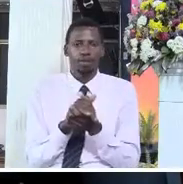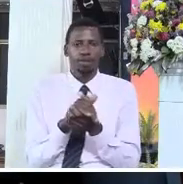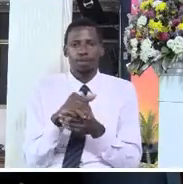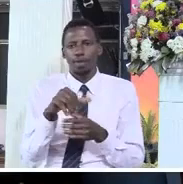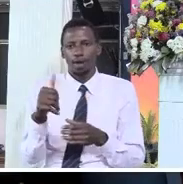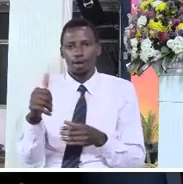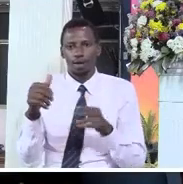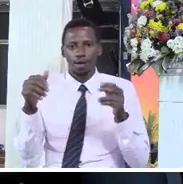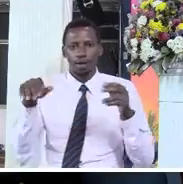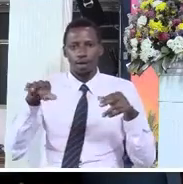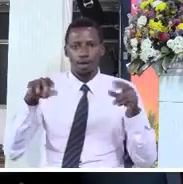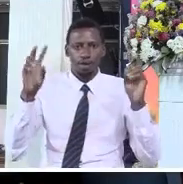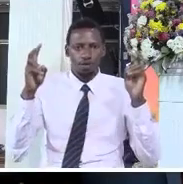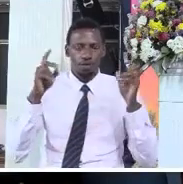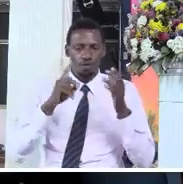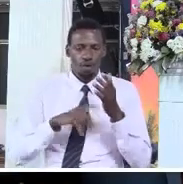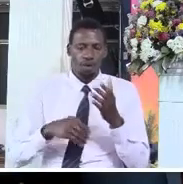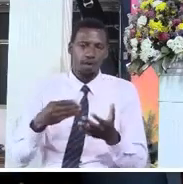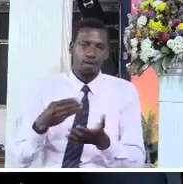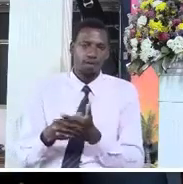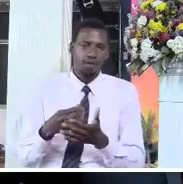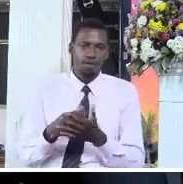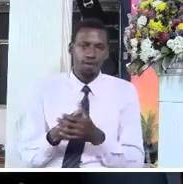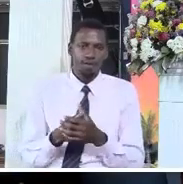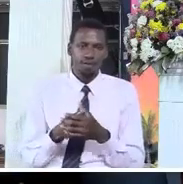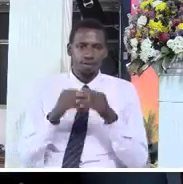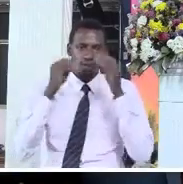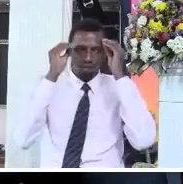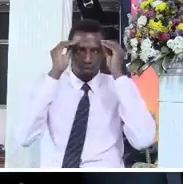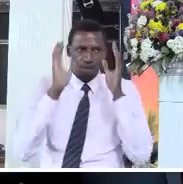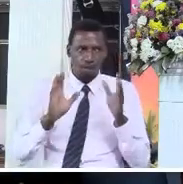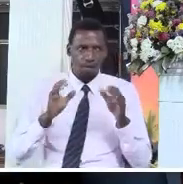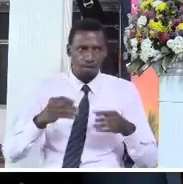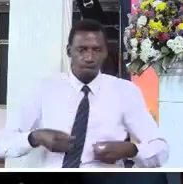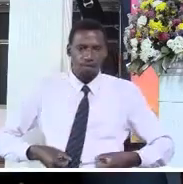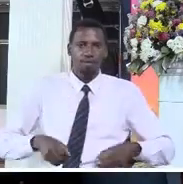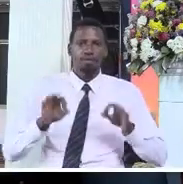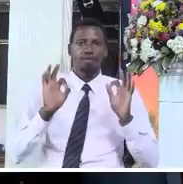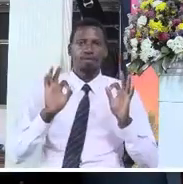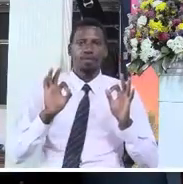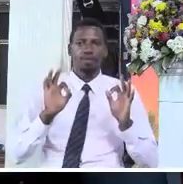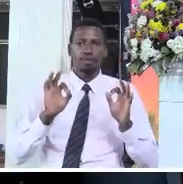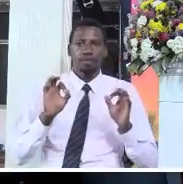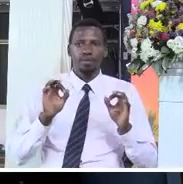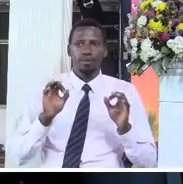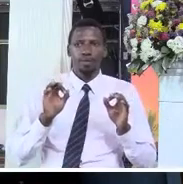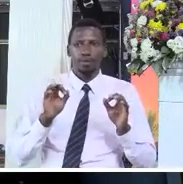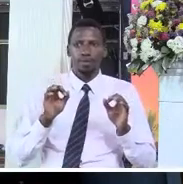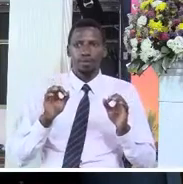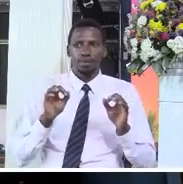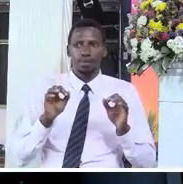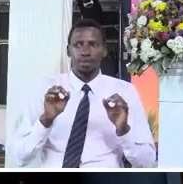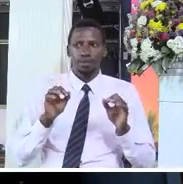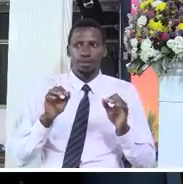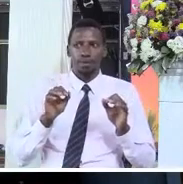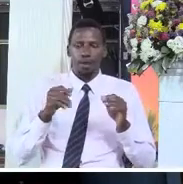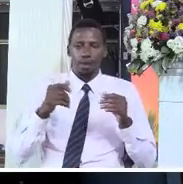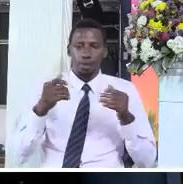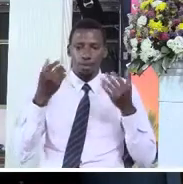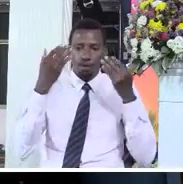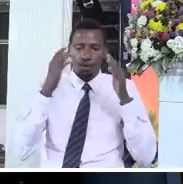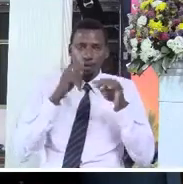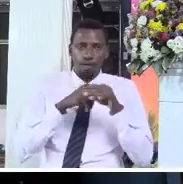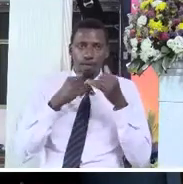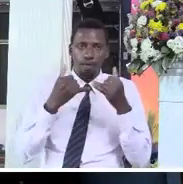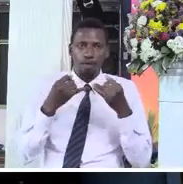issue is financial. Students are perpetually broke. I don't know if nowadays help is grown big, fatter, but as a